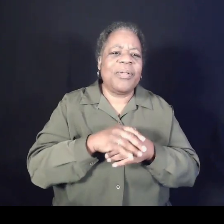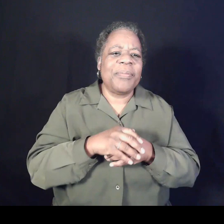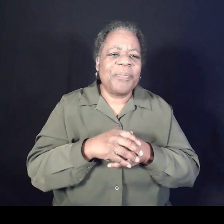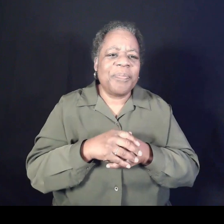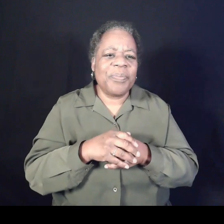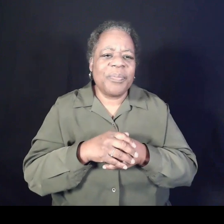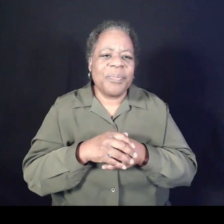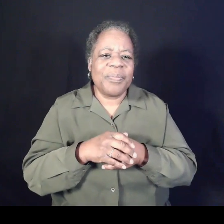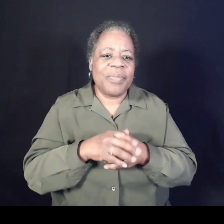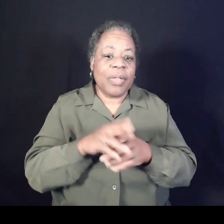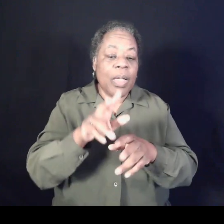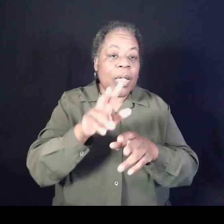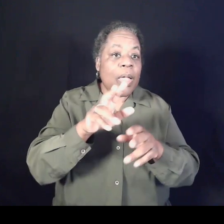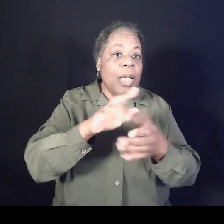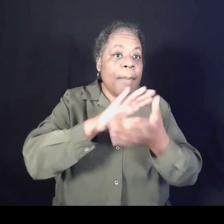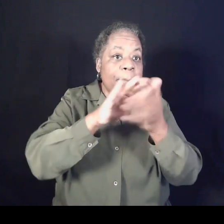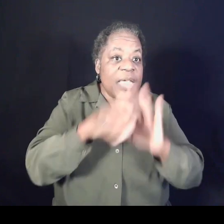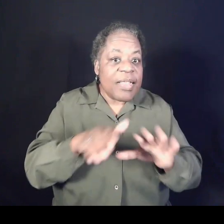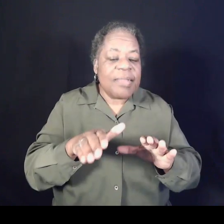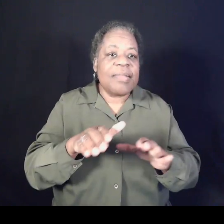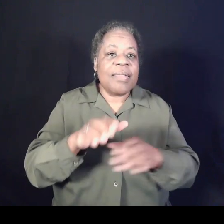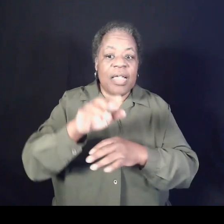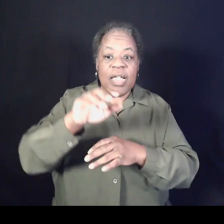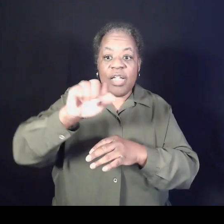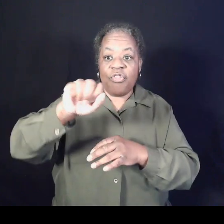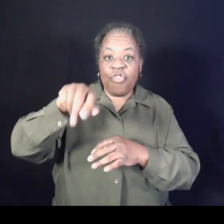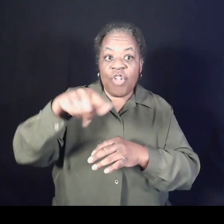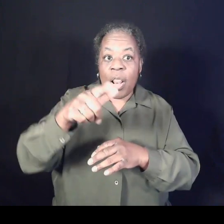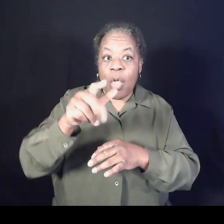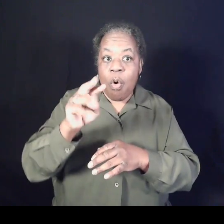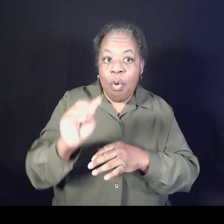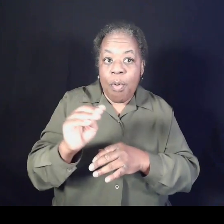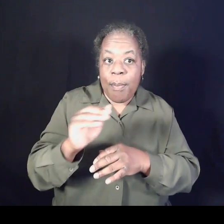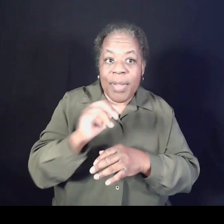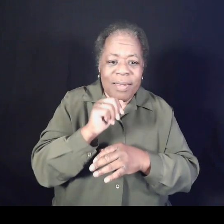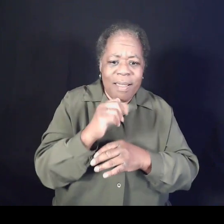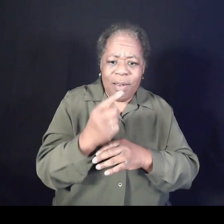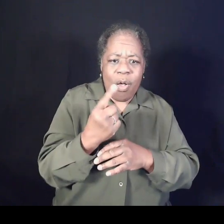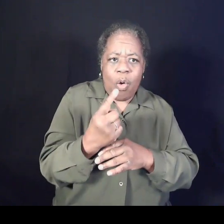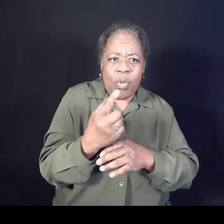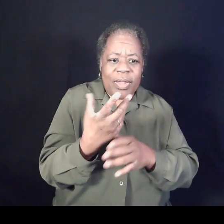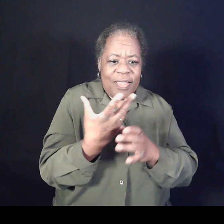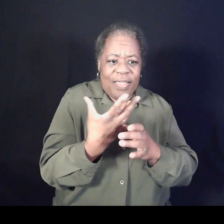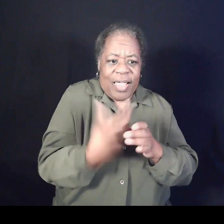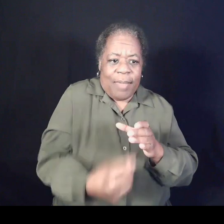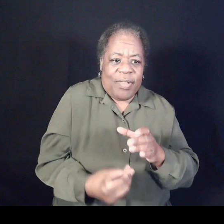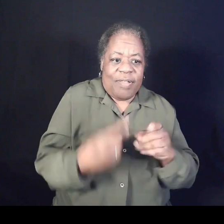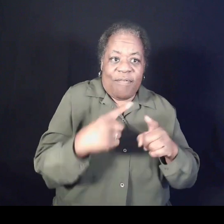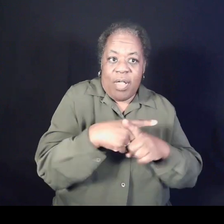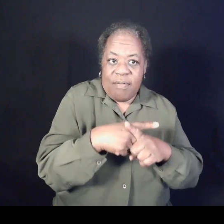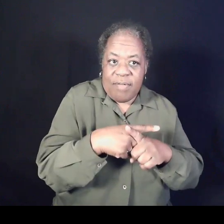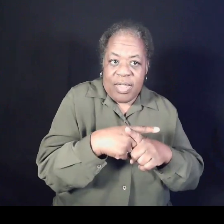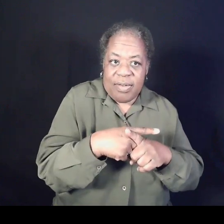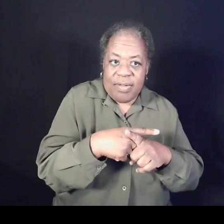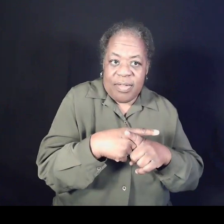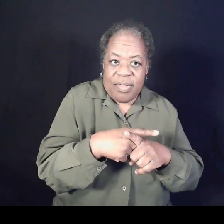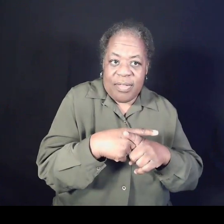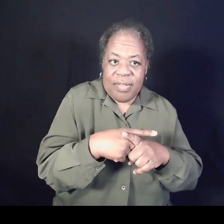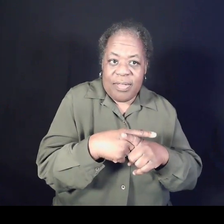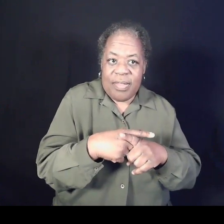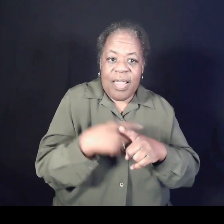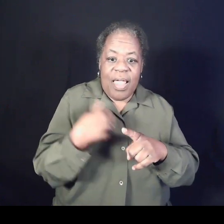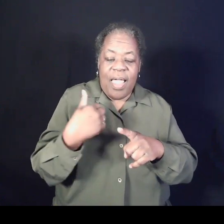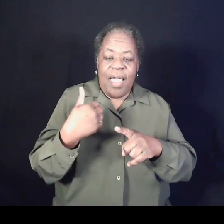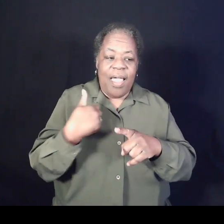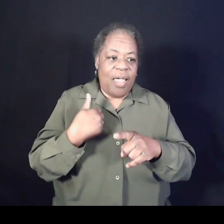So peace, shalom, in the biblical sense, isn't just the absence of conflict. It's having the resources